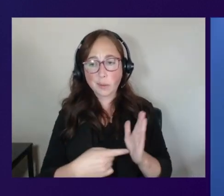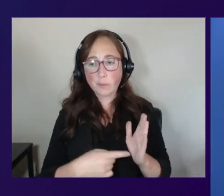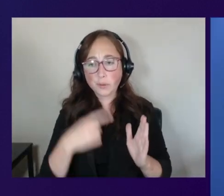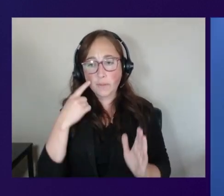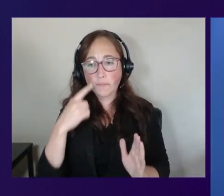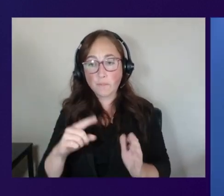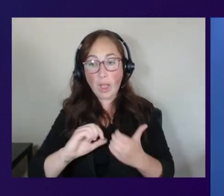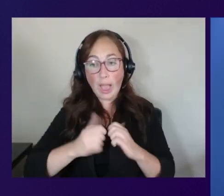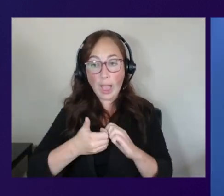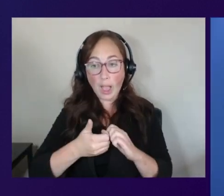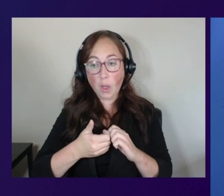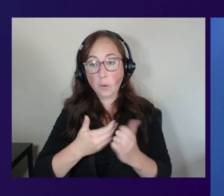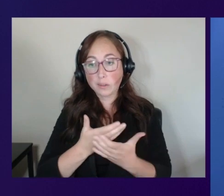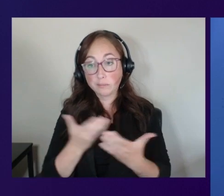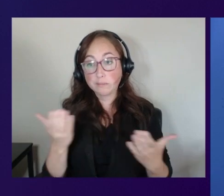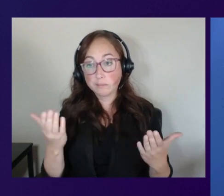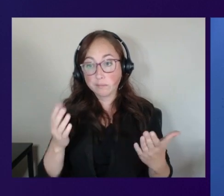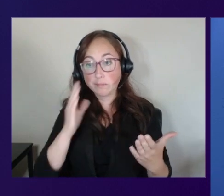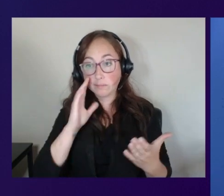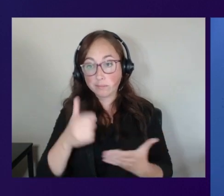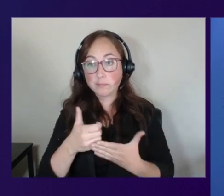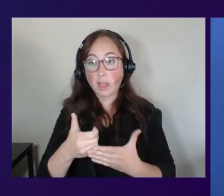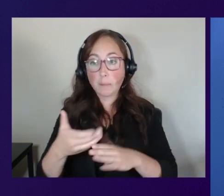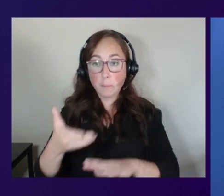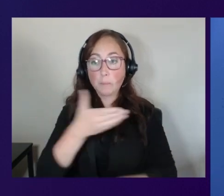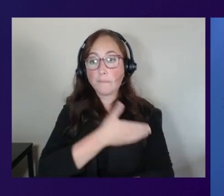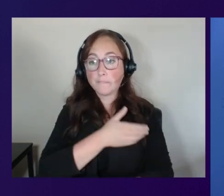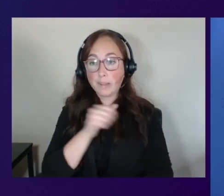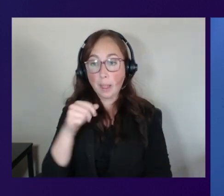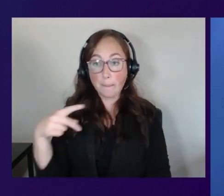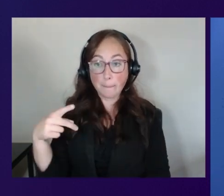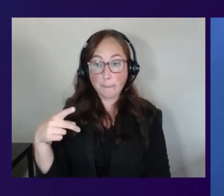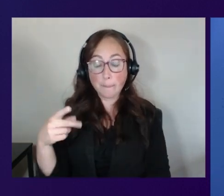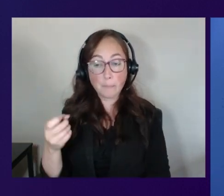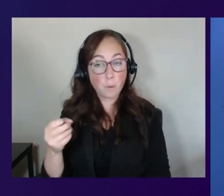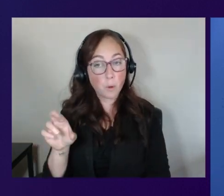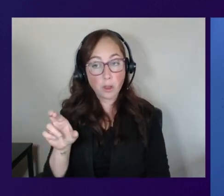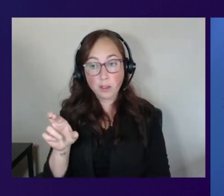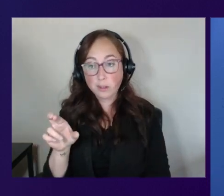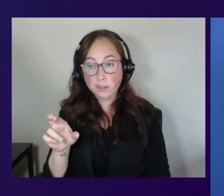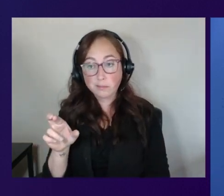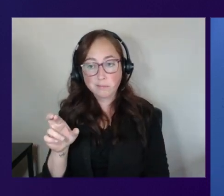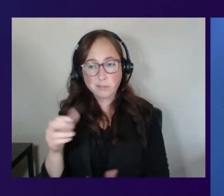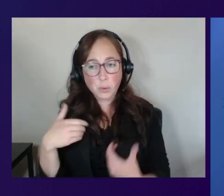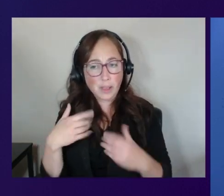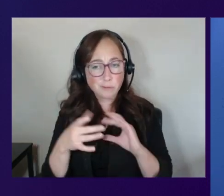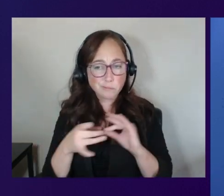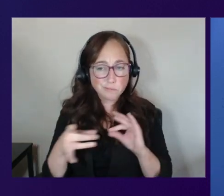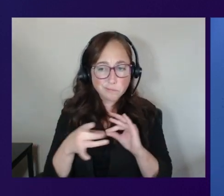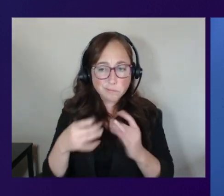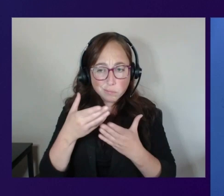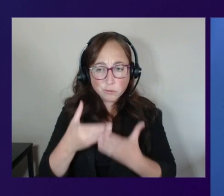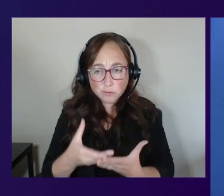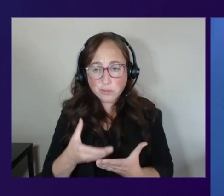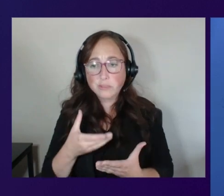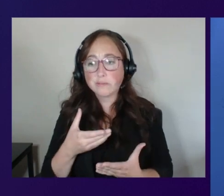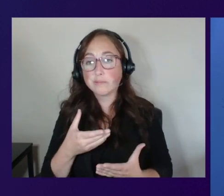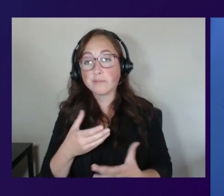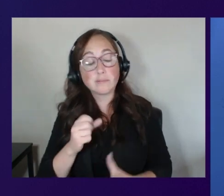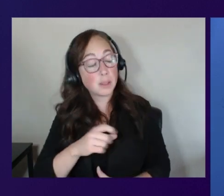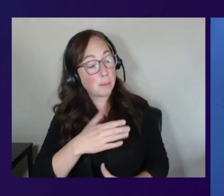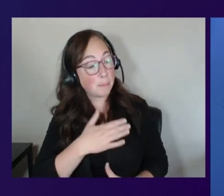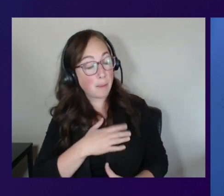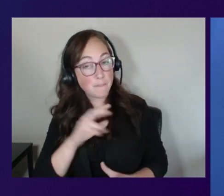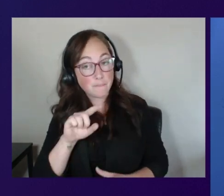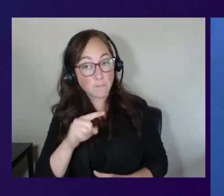this has helped improve some applications, or just some testimonials? Yeah, so my first 3 years at AWS,